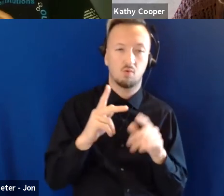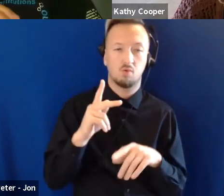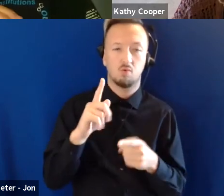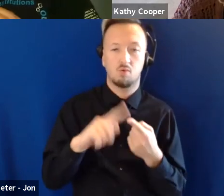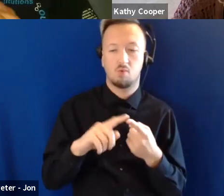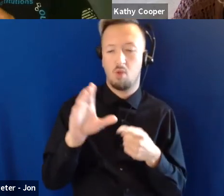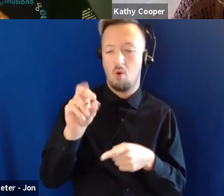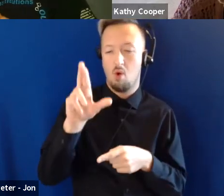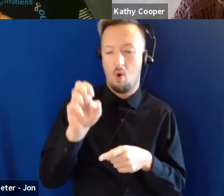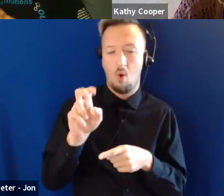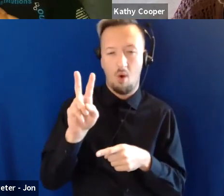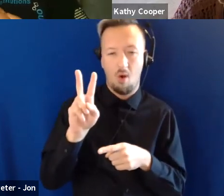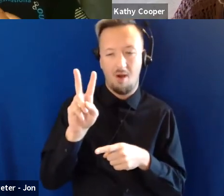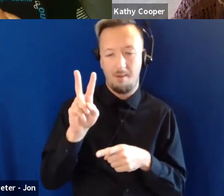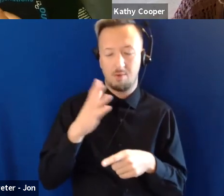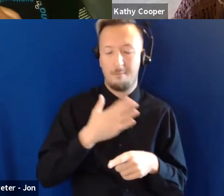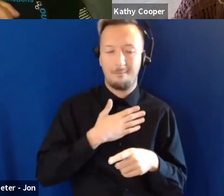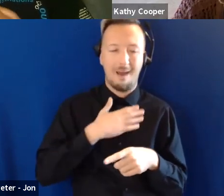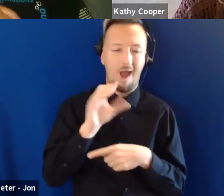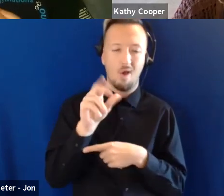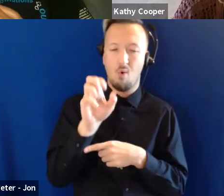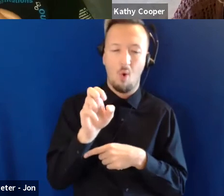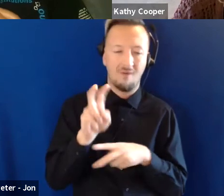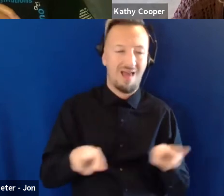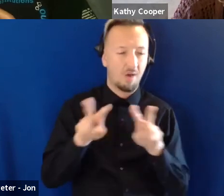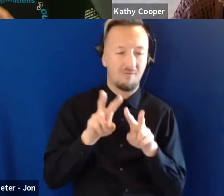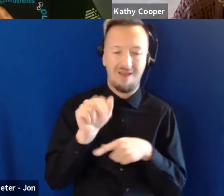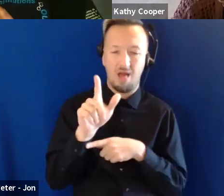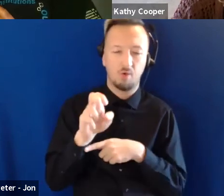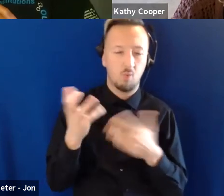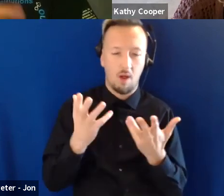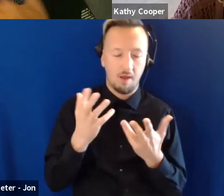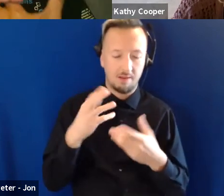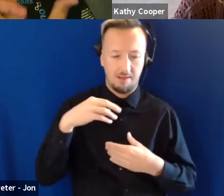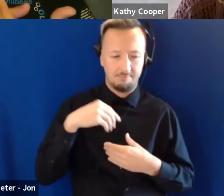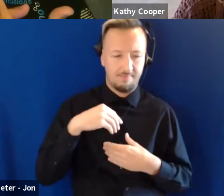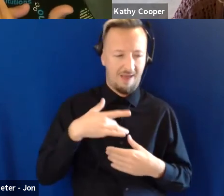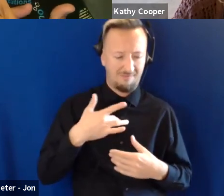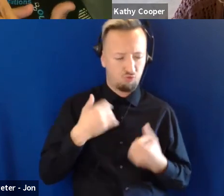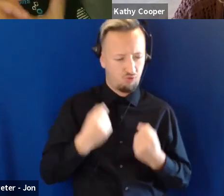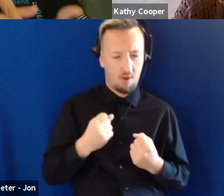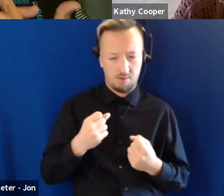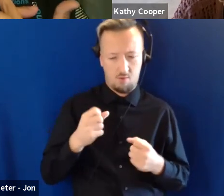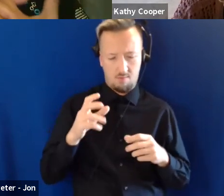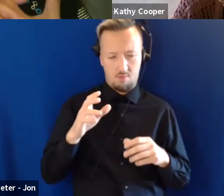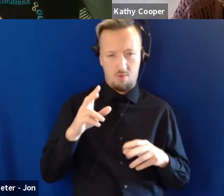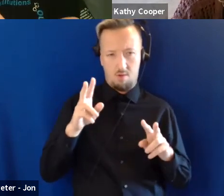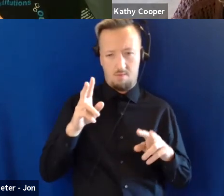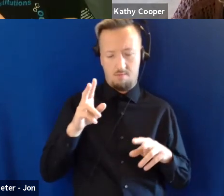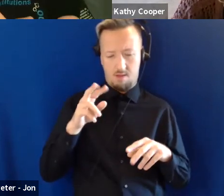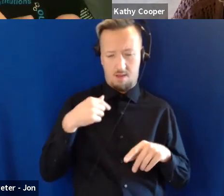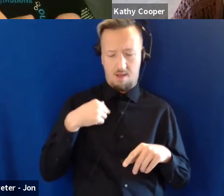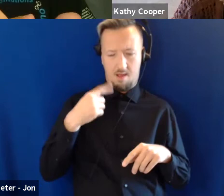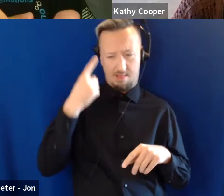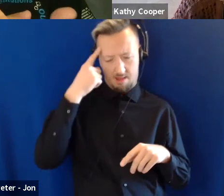core values on this is that, if you look around the country, it's very easy to say, why isn't our SILC doing